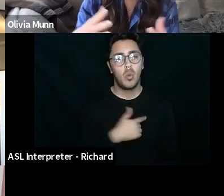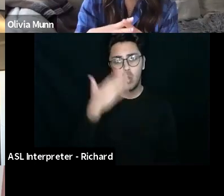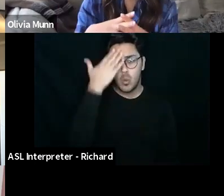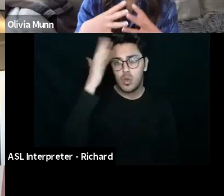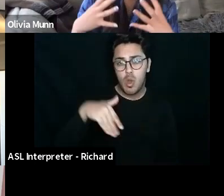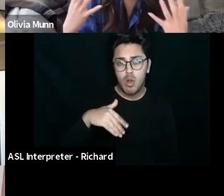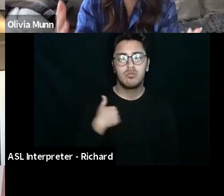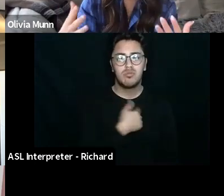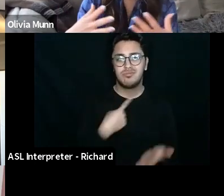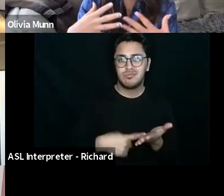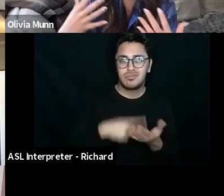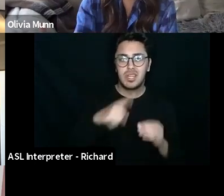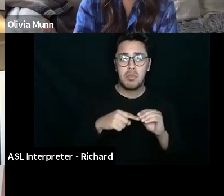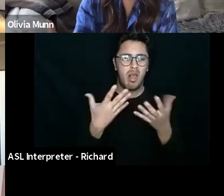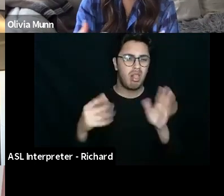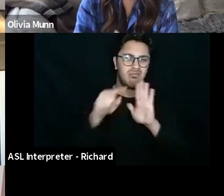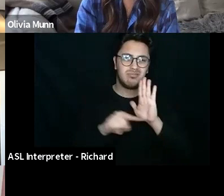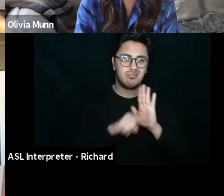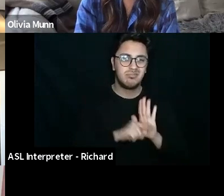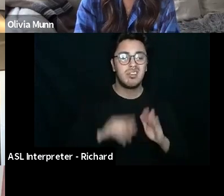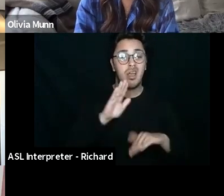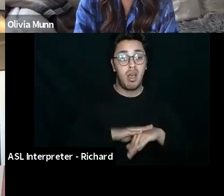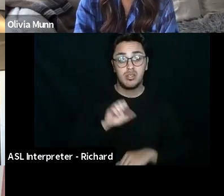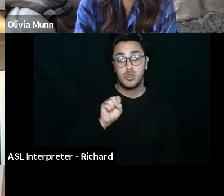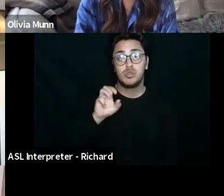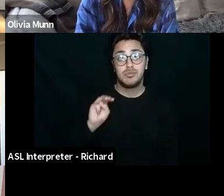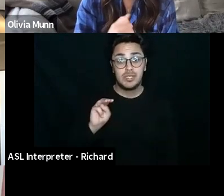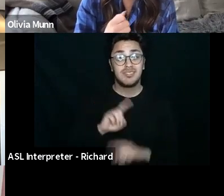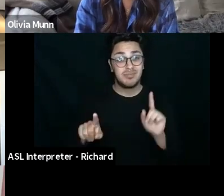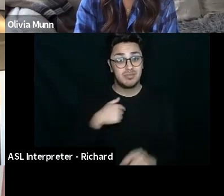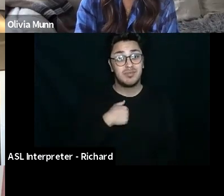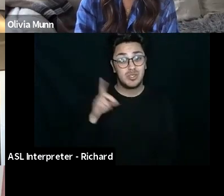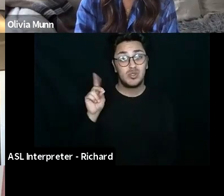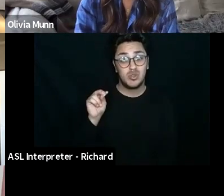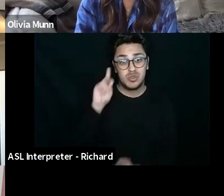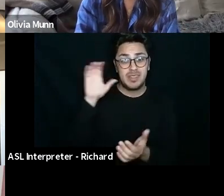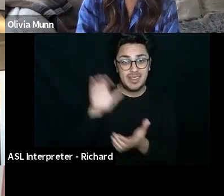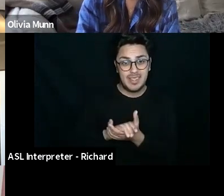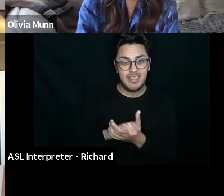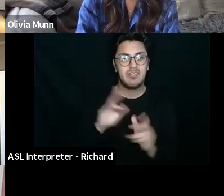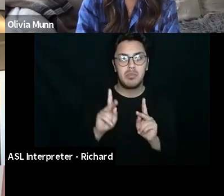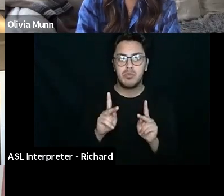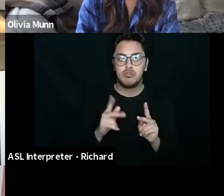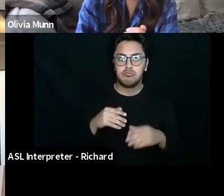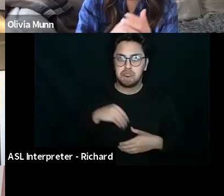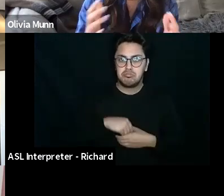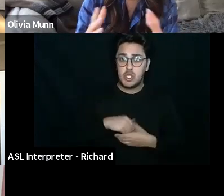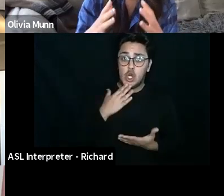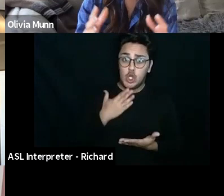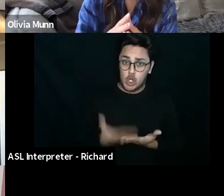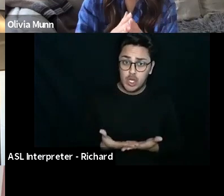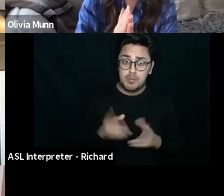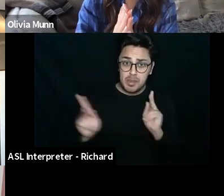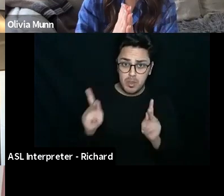about so much about how much negativity there is on social media, but I do believe that people are inherently good. And if you look at social